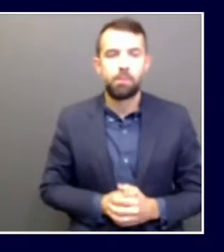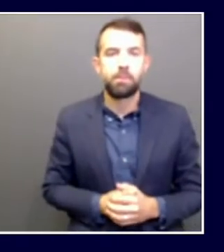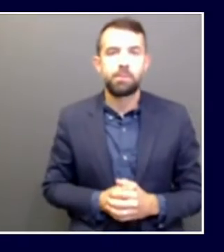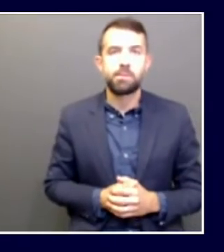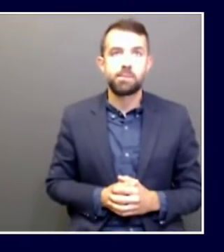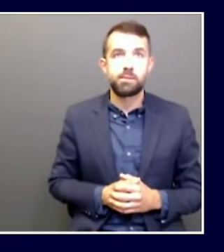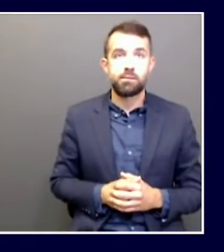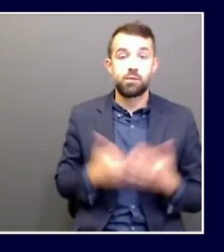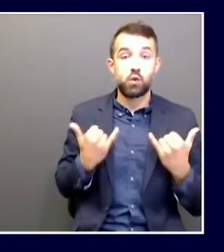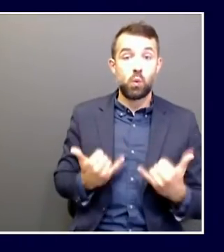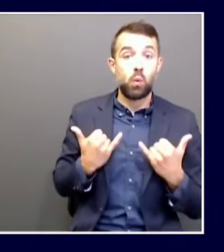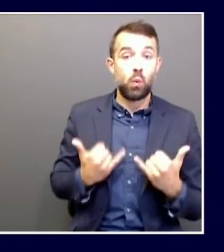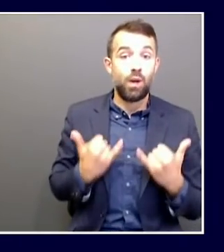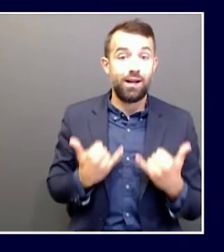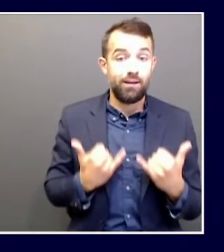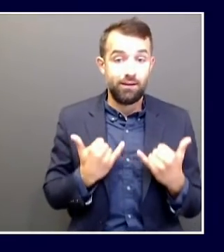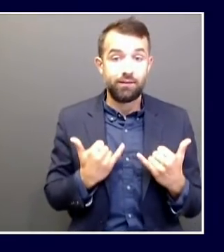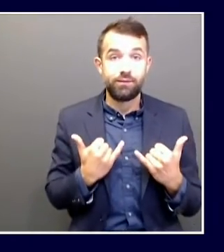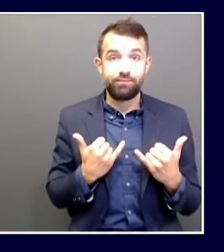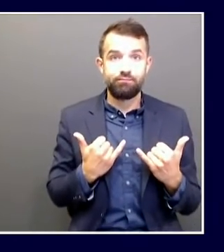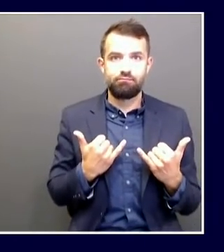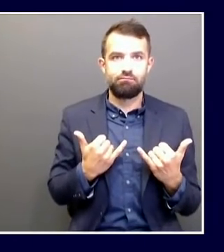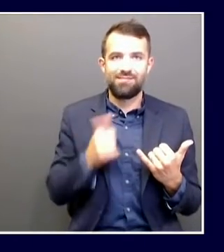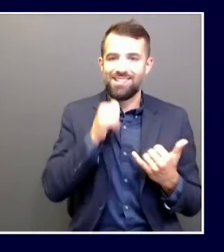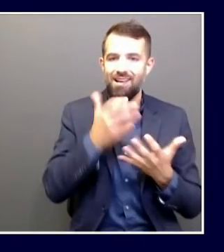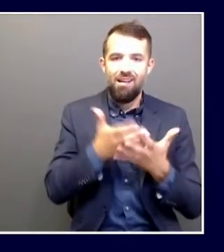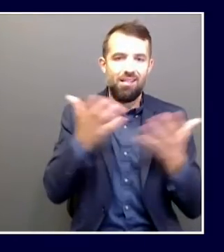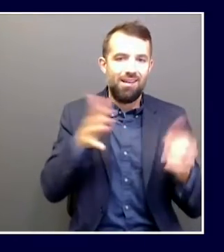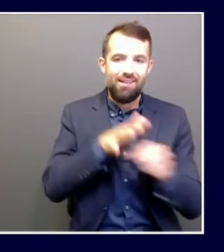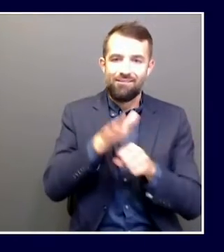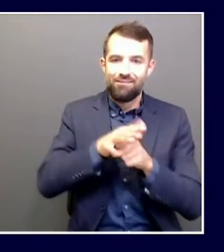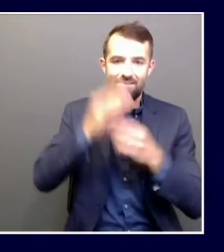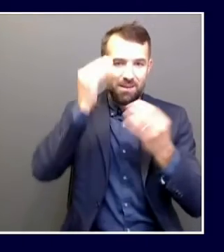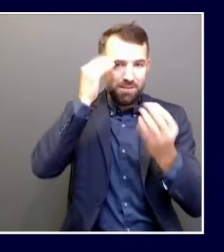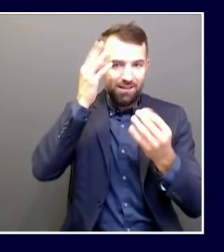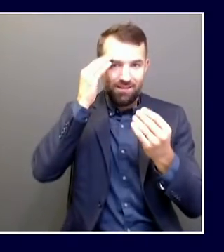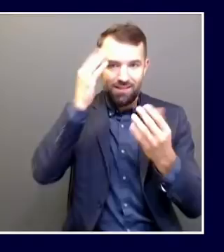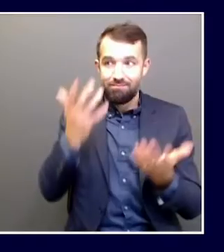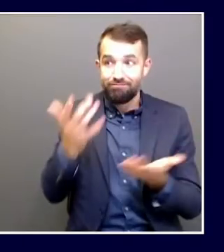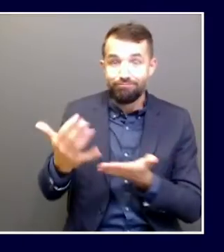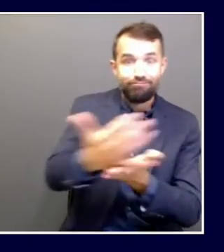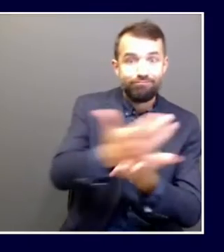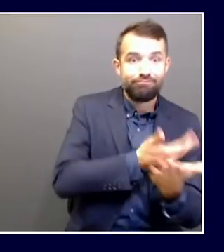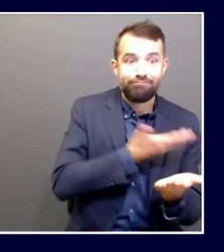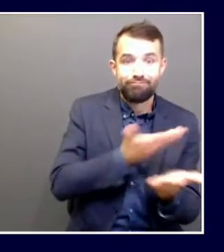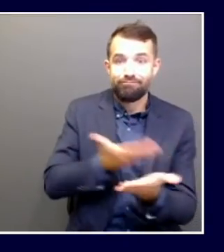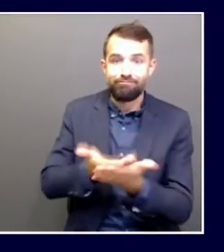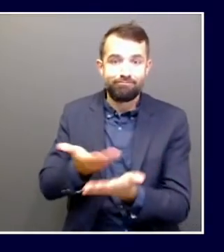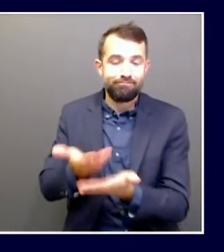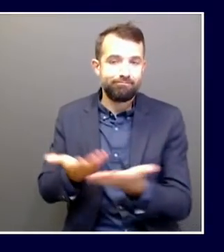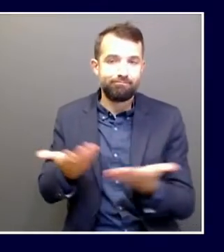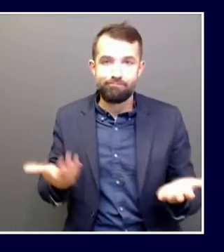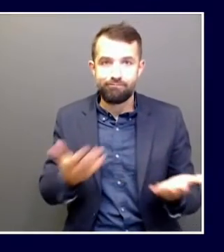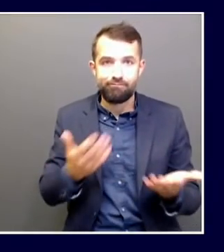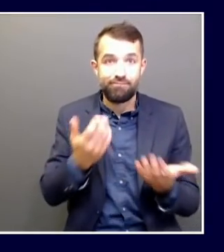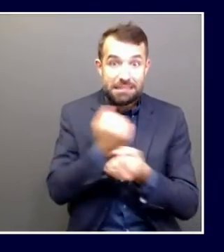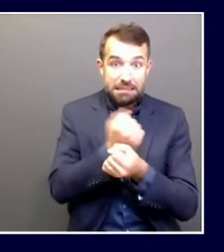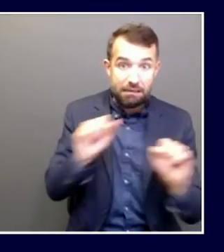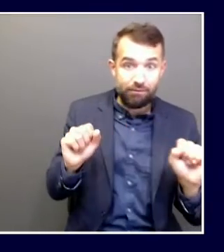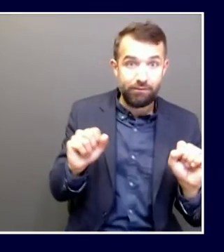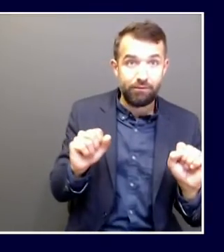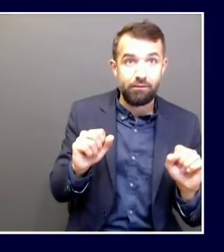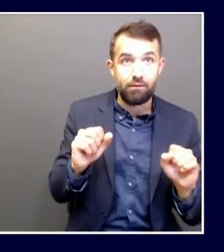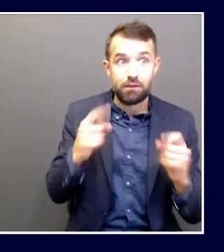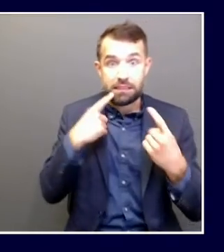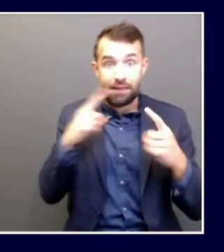there aren't a lot of data that have been presented to really know whether that's safe or effective. But the